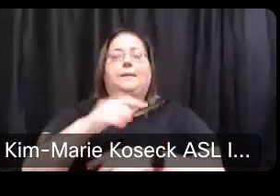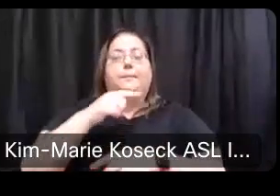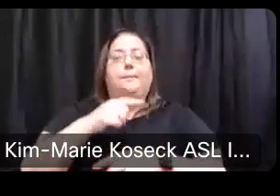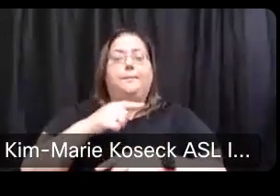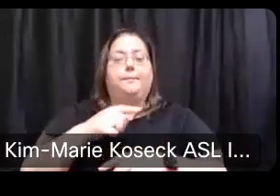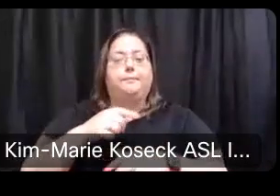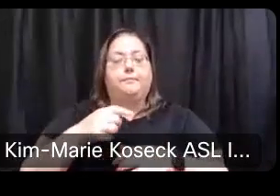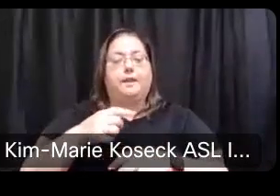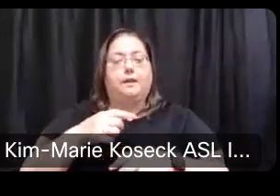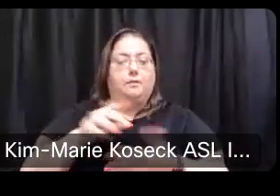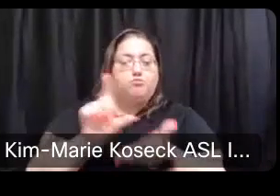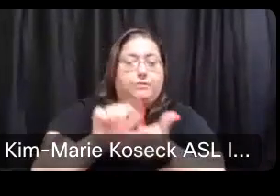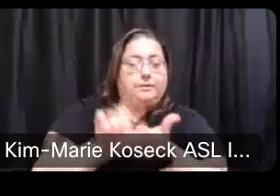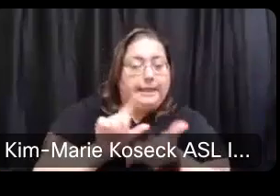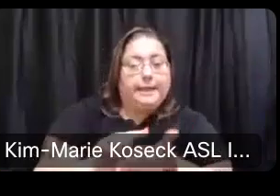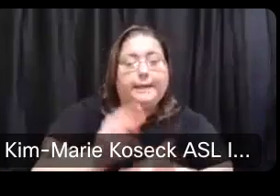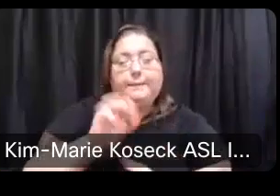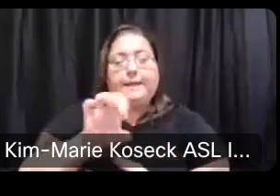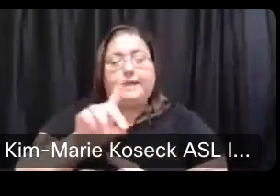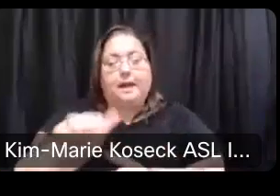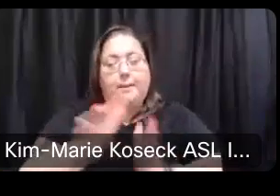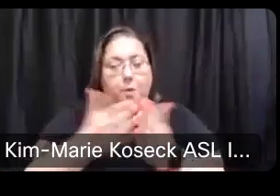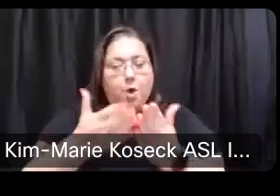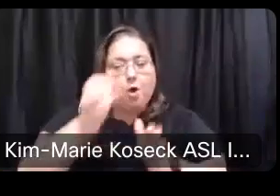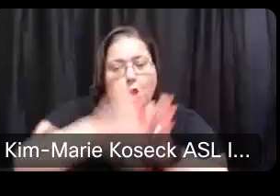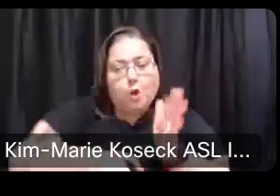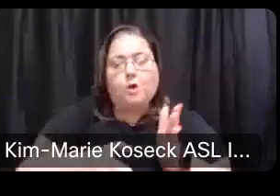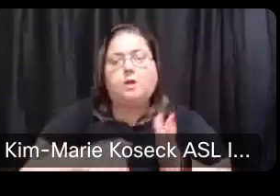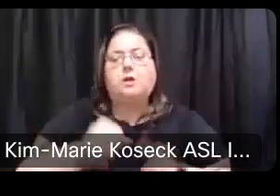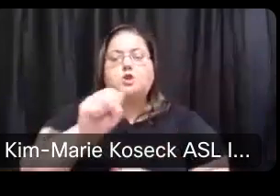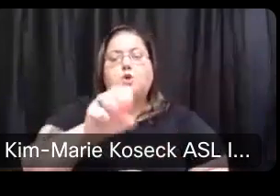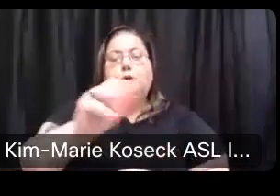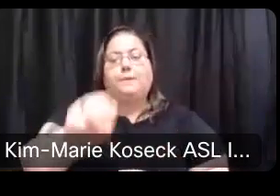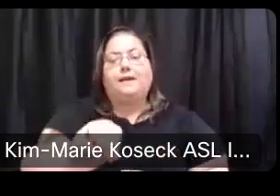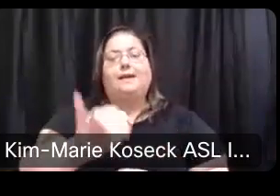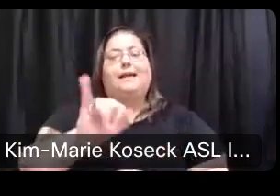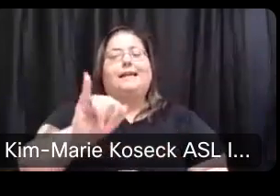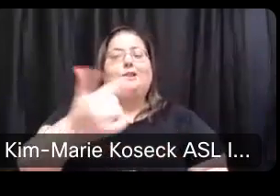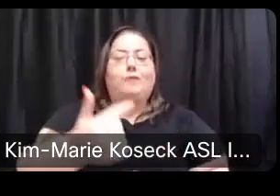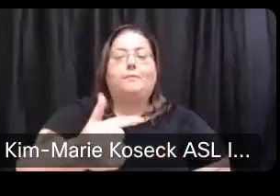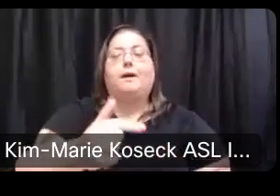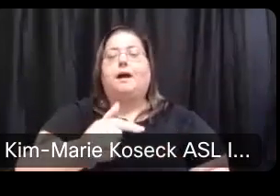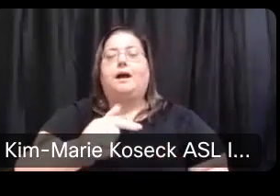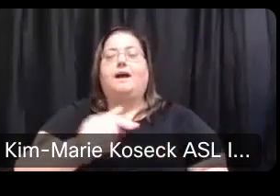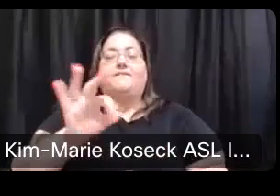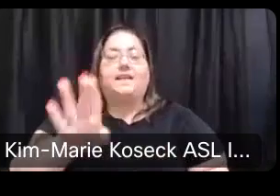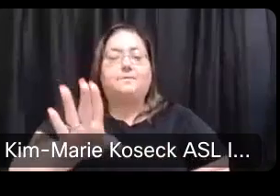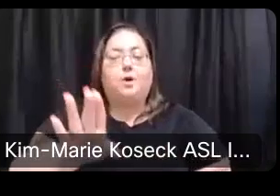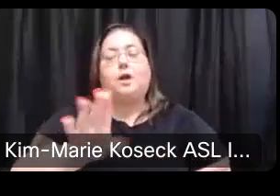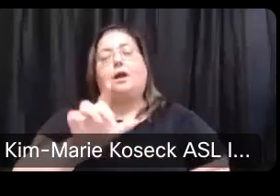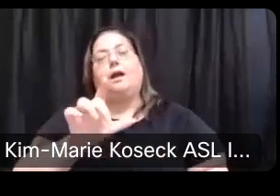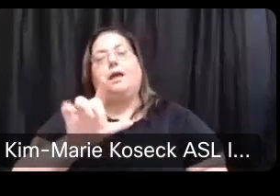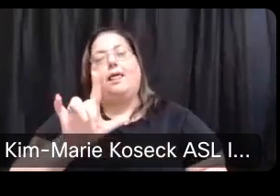as a book or article. F, social media, Instagram, Facebook, LinkedIn. And the last option is